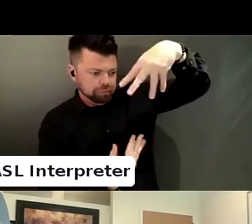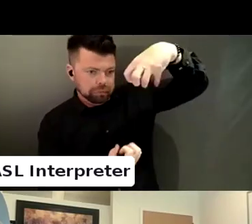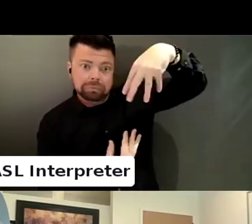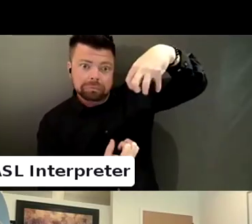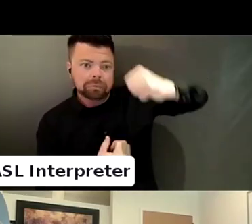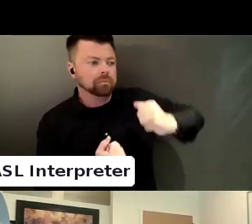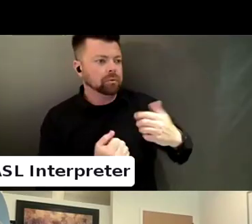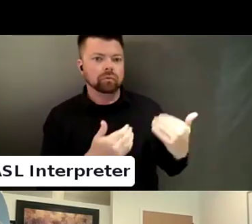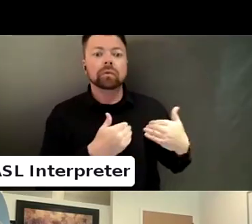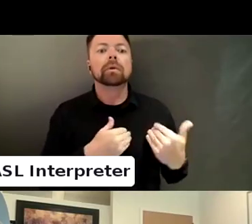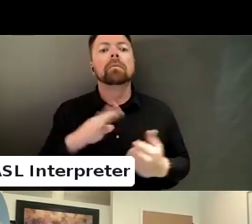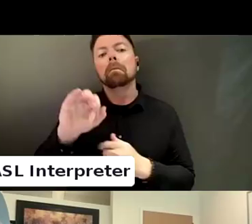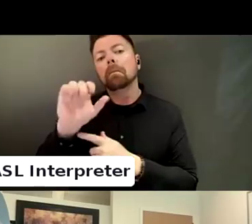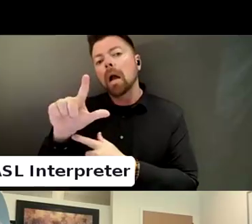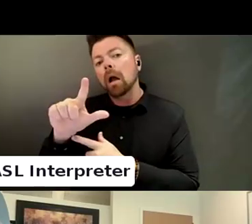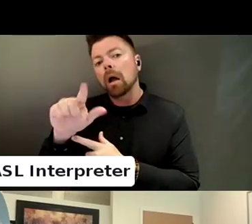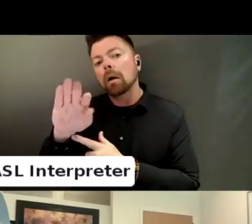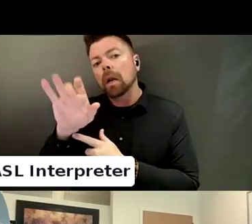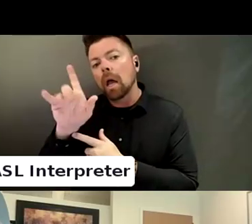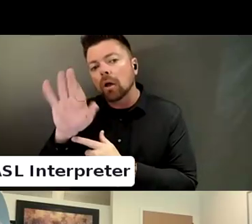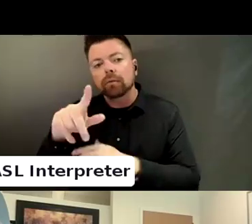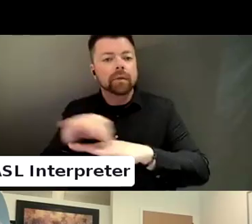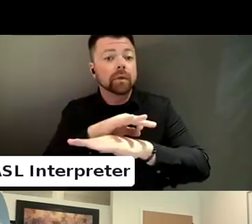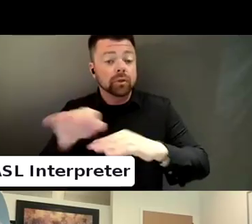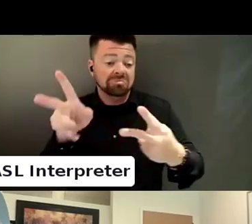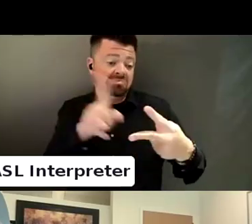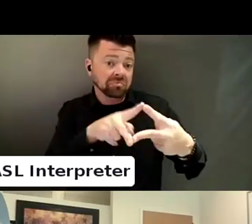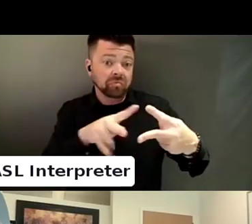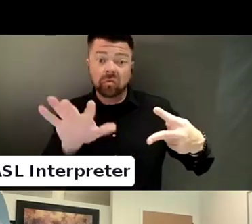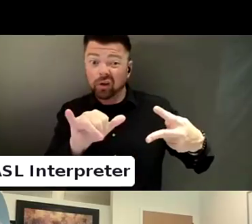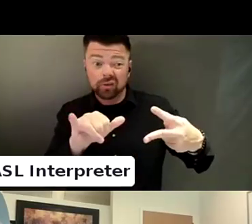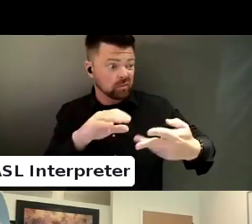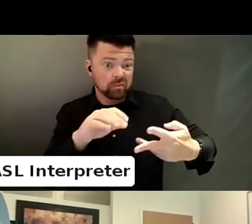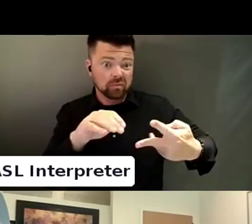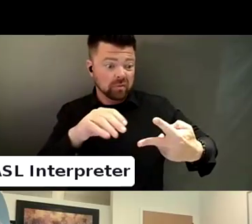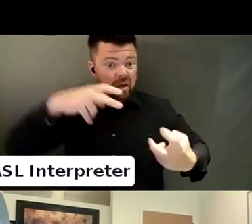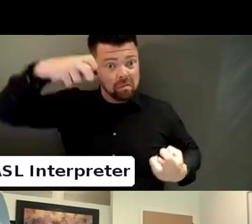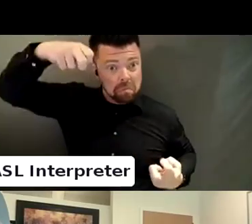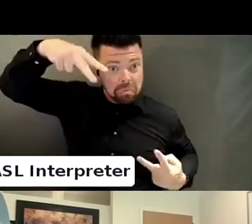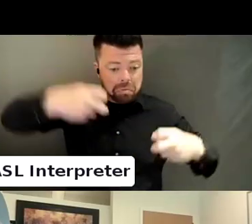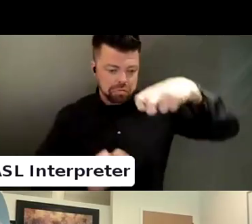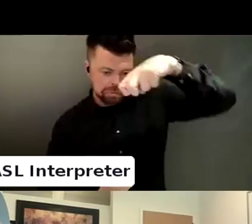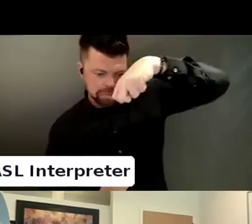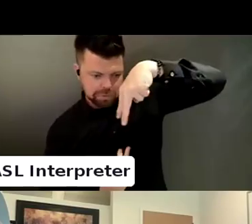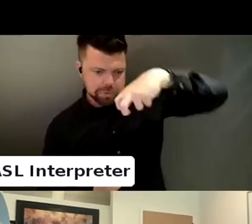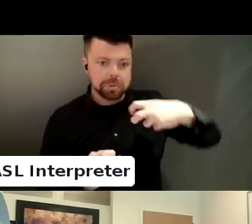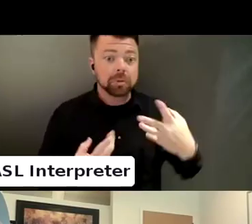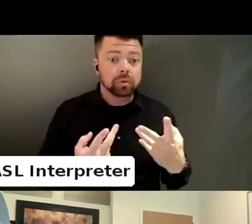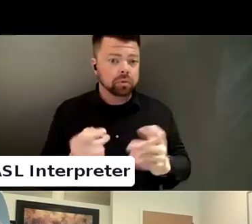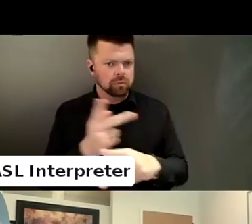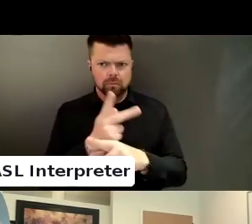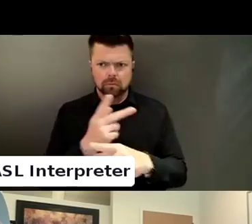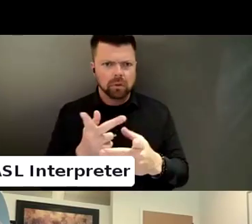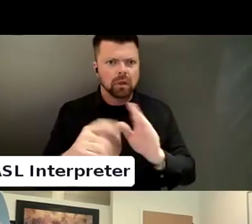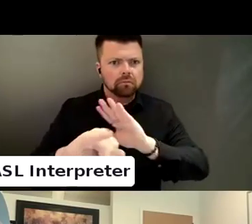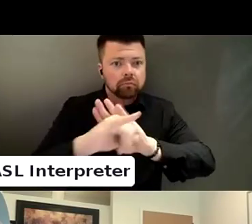bowel and bladder functions. And maybe even towards being able to record those signals that may be local near in and